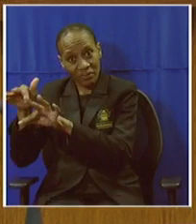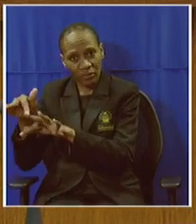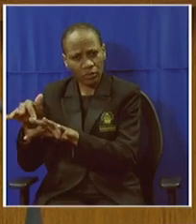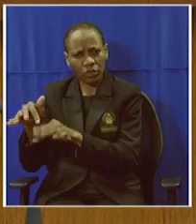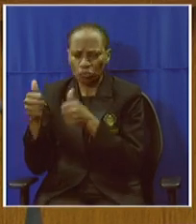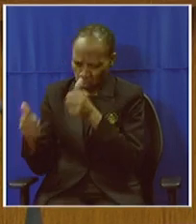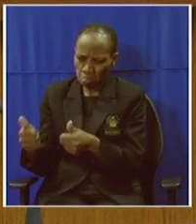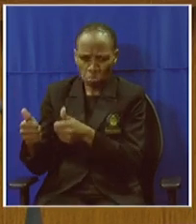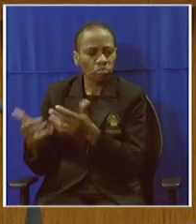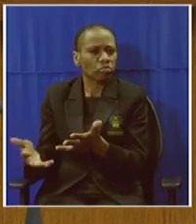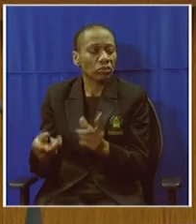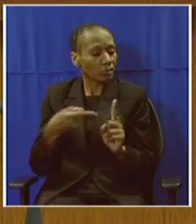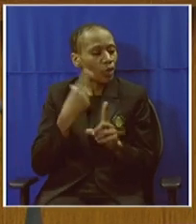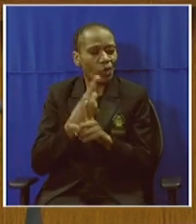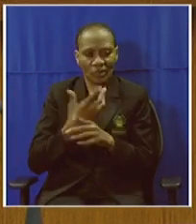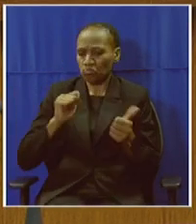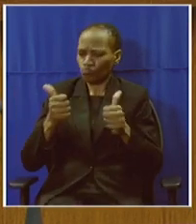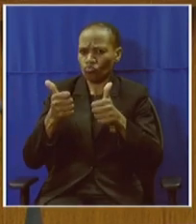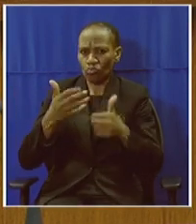She was always prepared to assist.